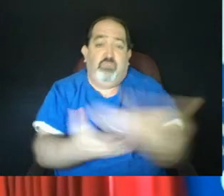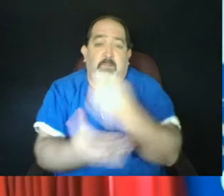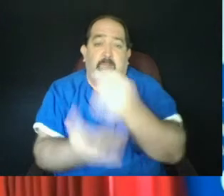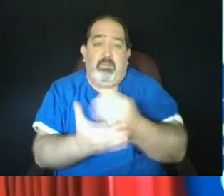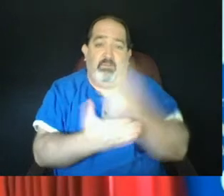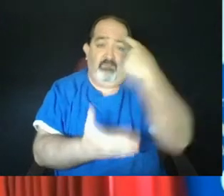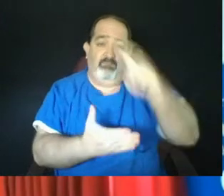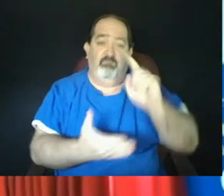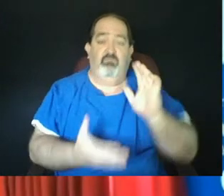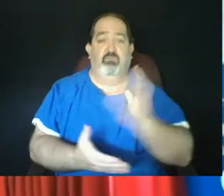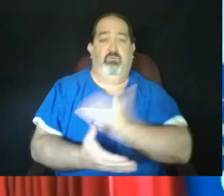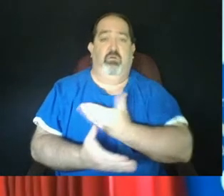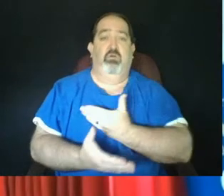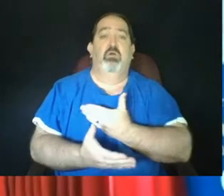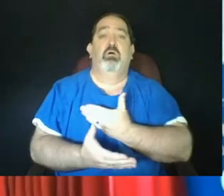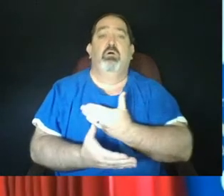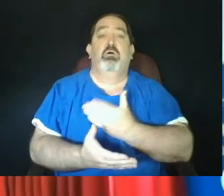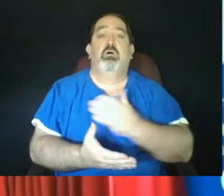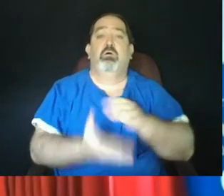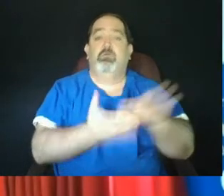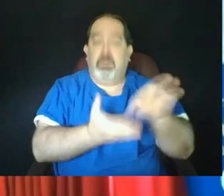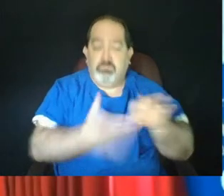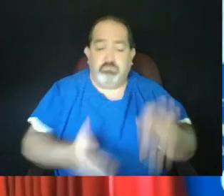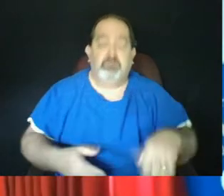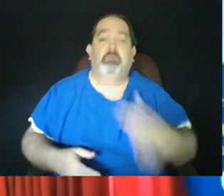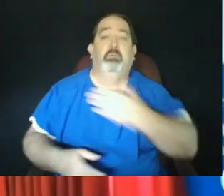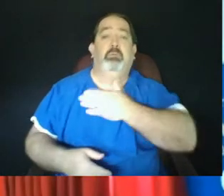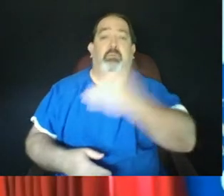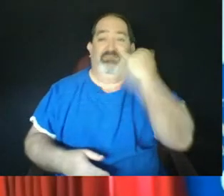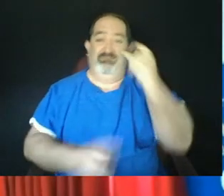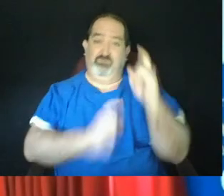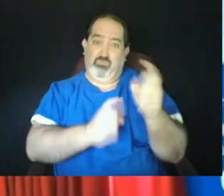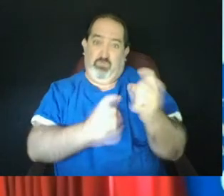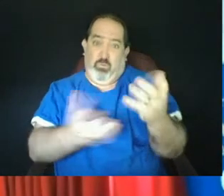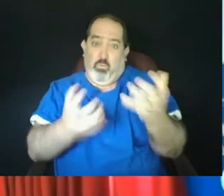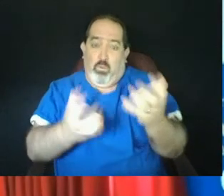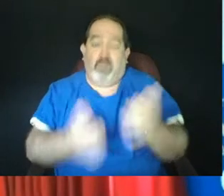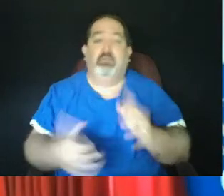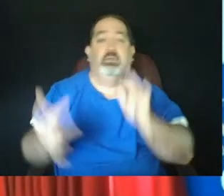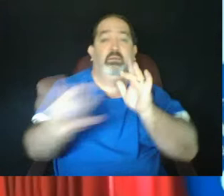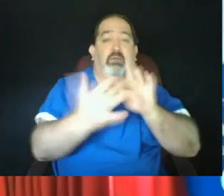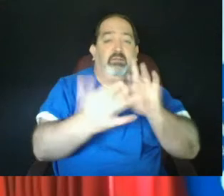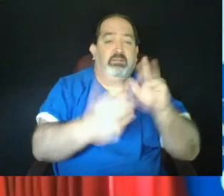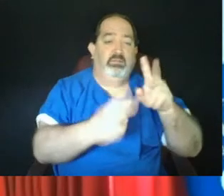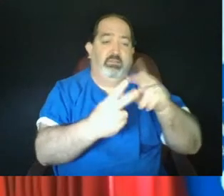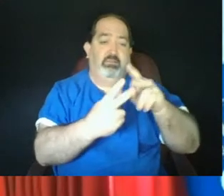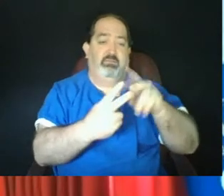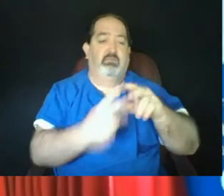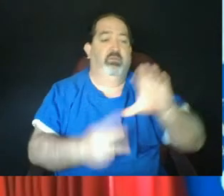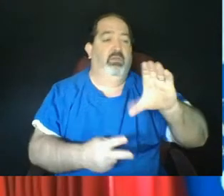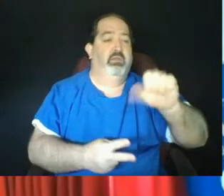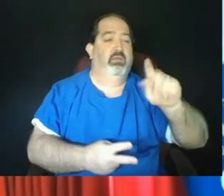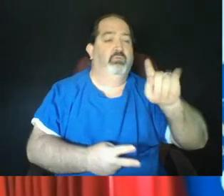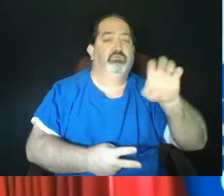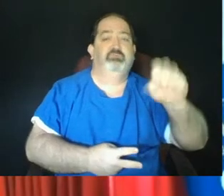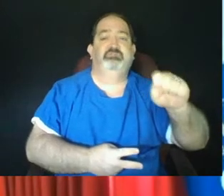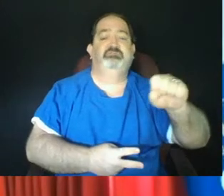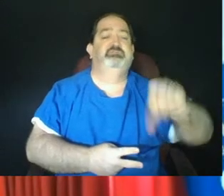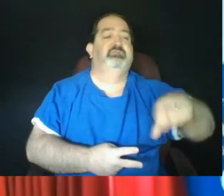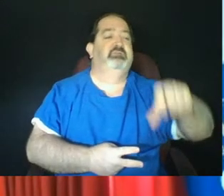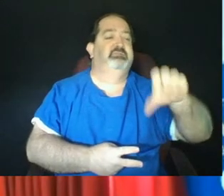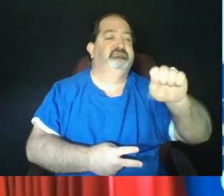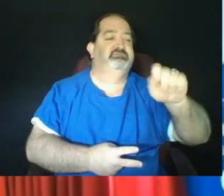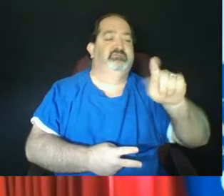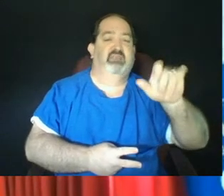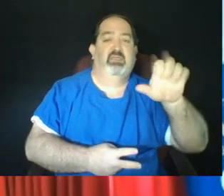coffers. So if you would like to donate, if you could please contact either Countess Dinah or Duke John by